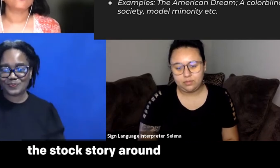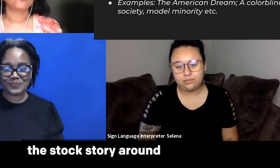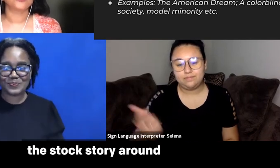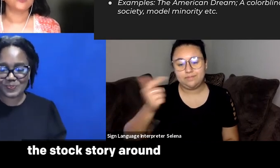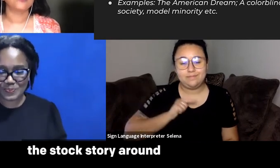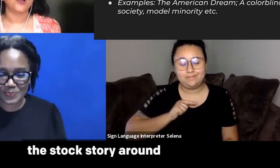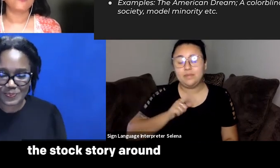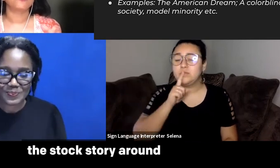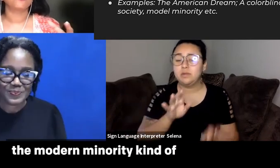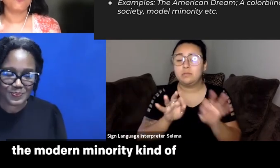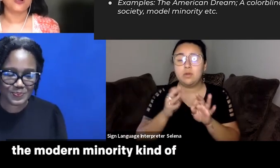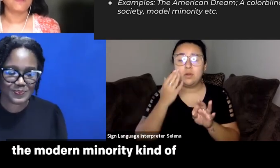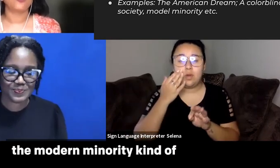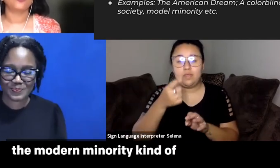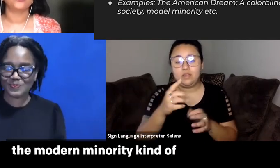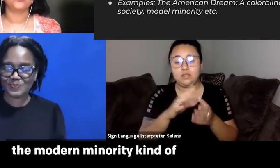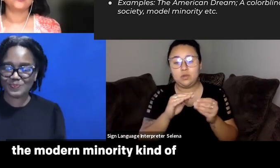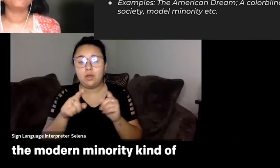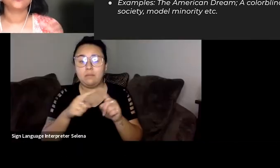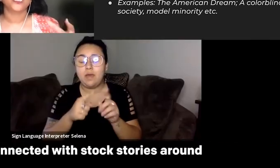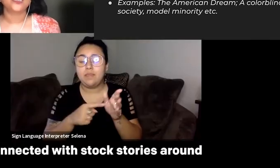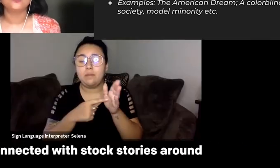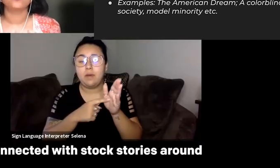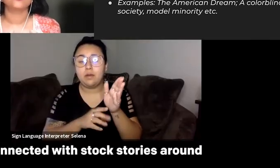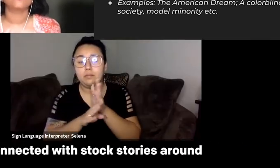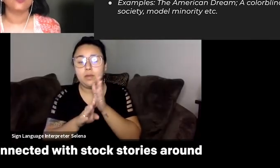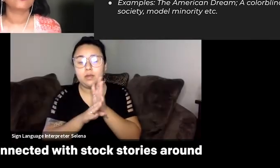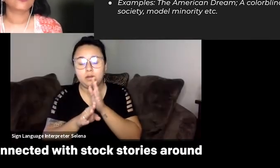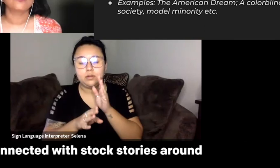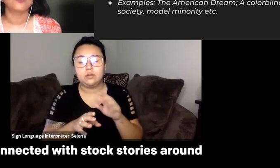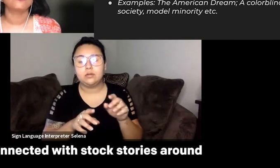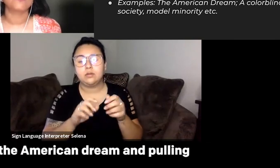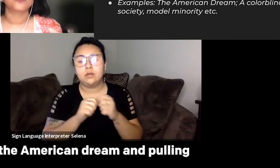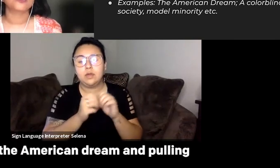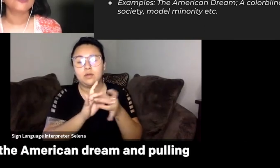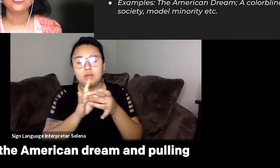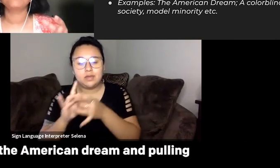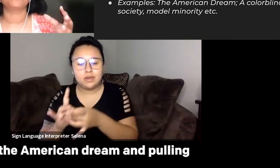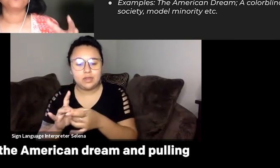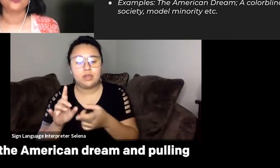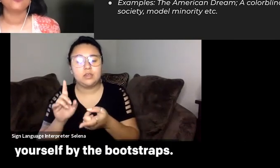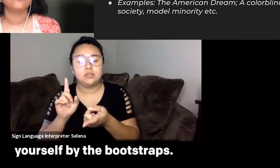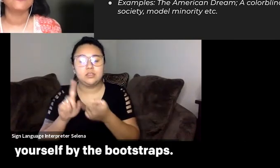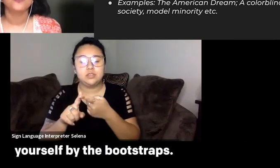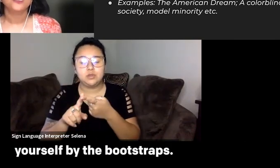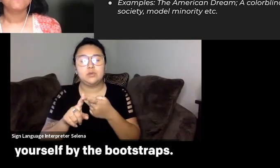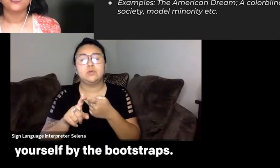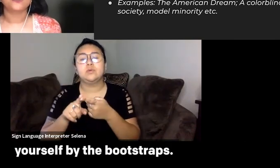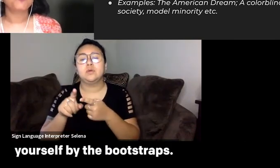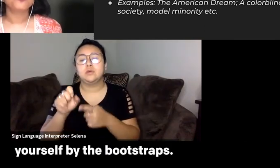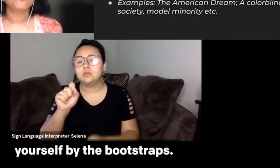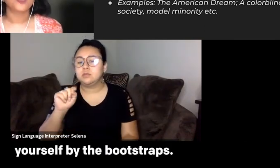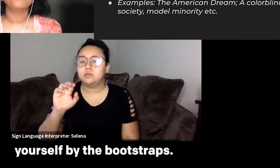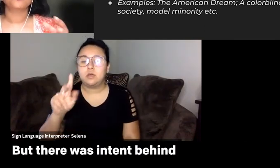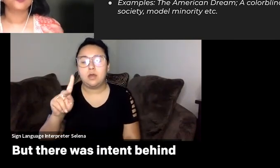stock story around the model minority kind of connected with stock stories around the American dream and pulling yourself by